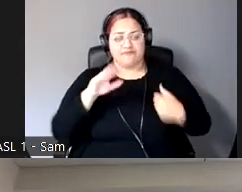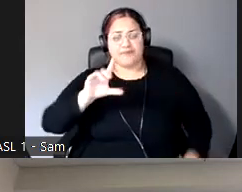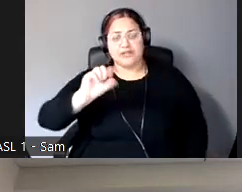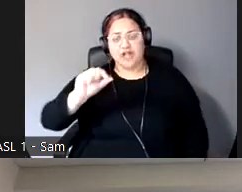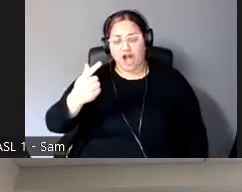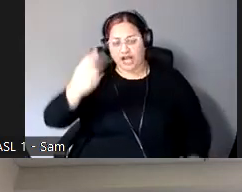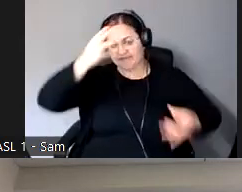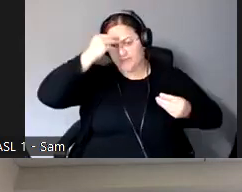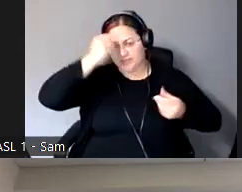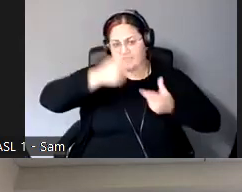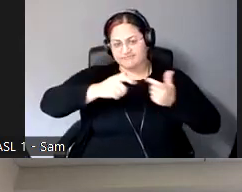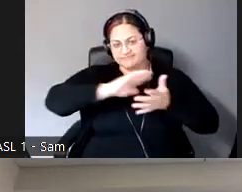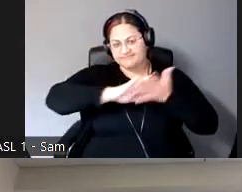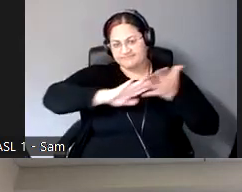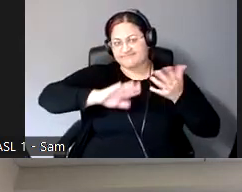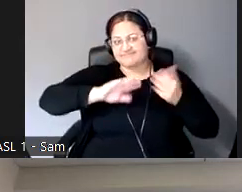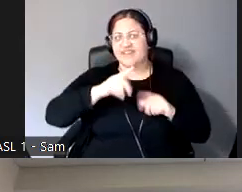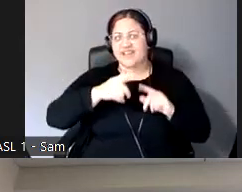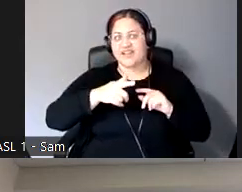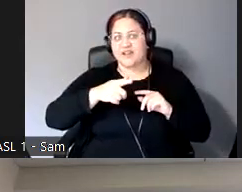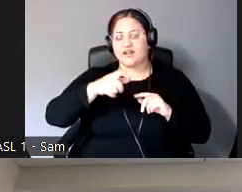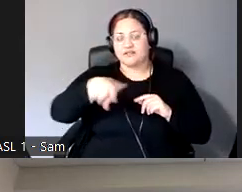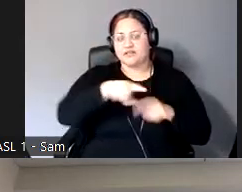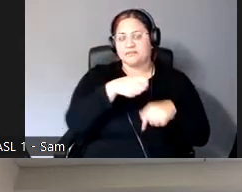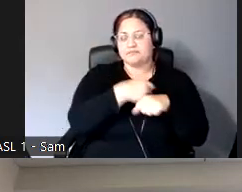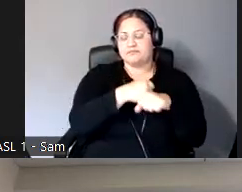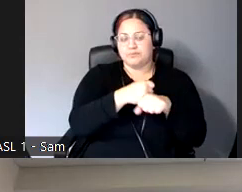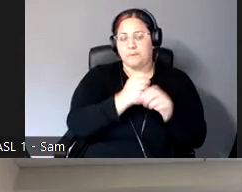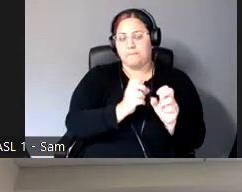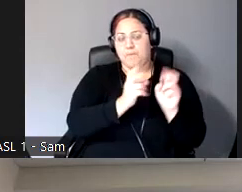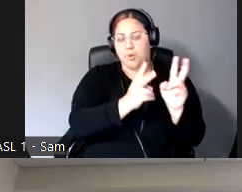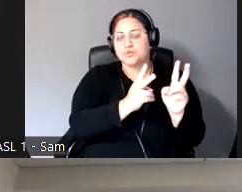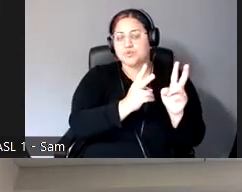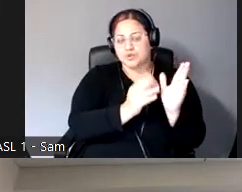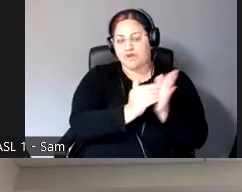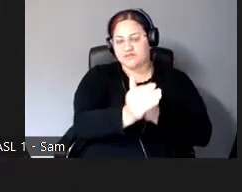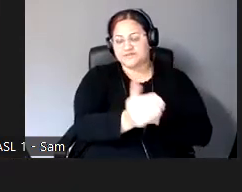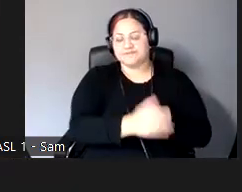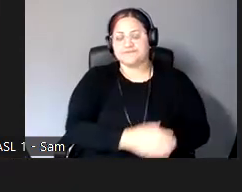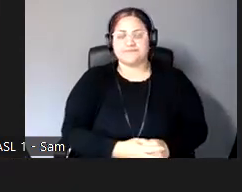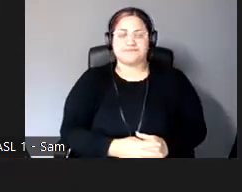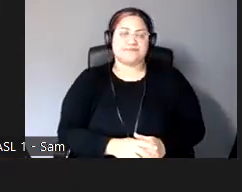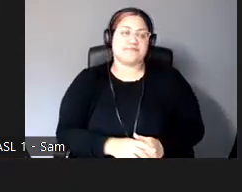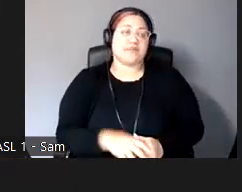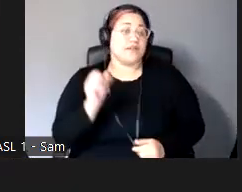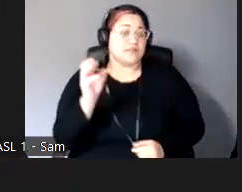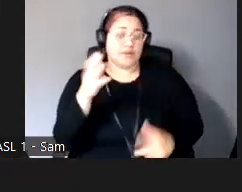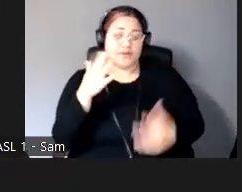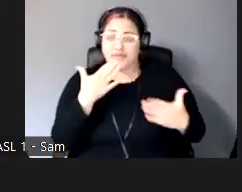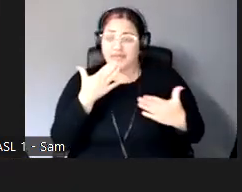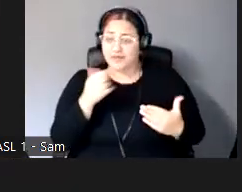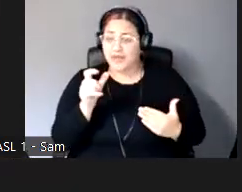on YouTube, lots of educational information that they do post on a regular basis as well. So thank you, Andrew,